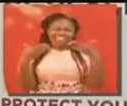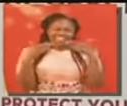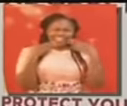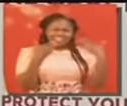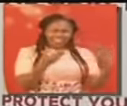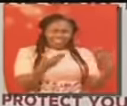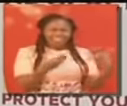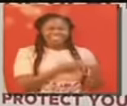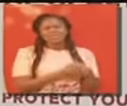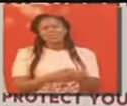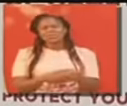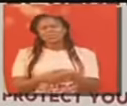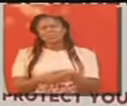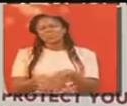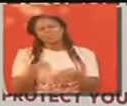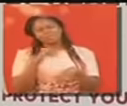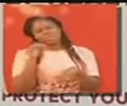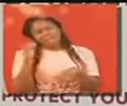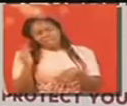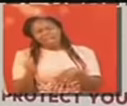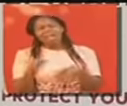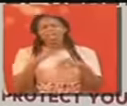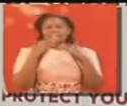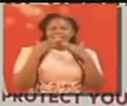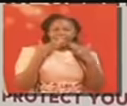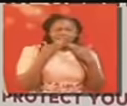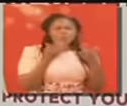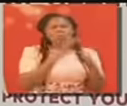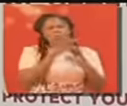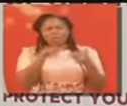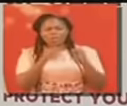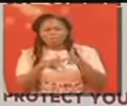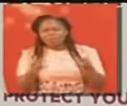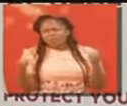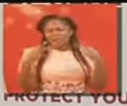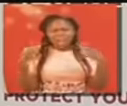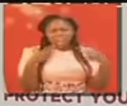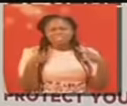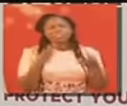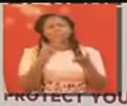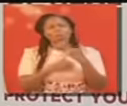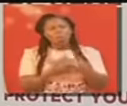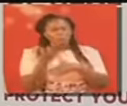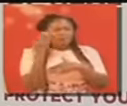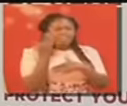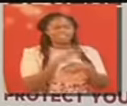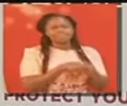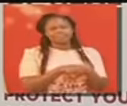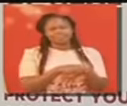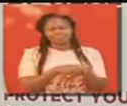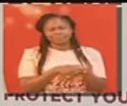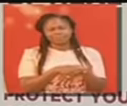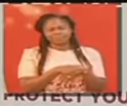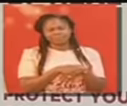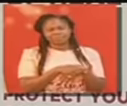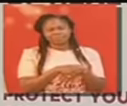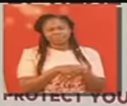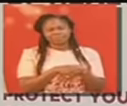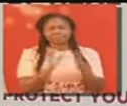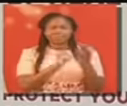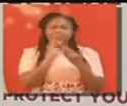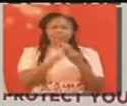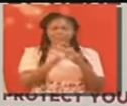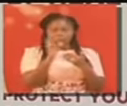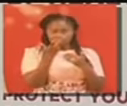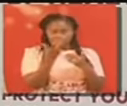to the Minister of Health. Good morning to the members of the viewing and listening public. The update for October the 3rd is